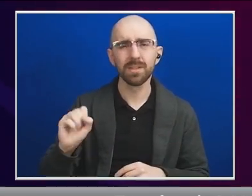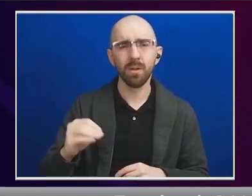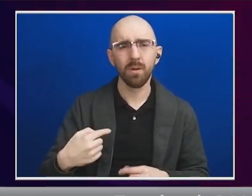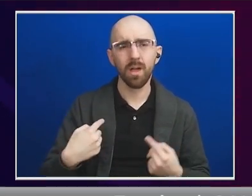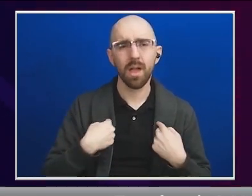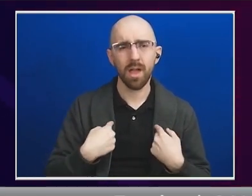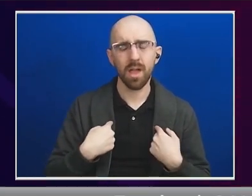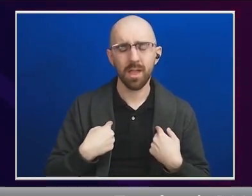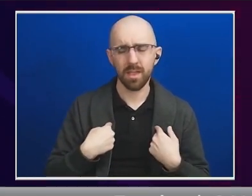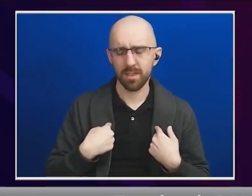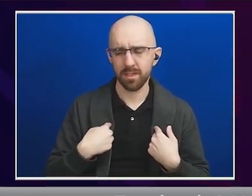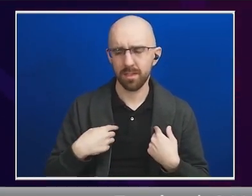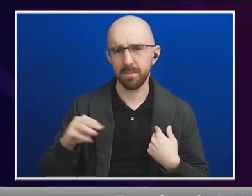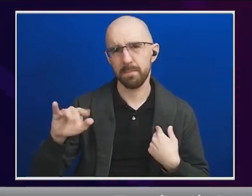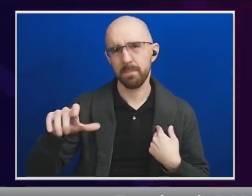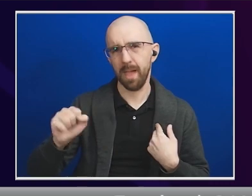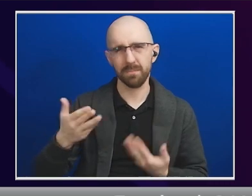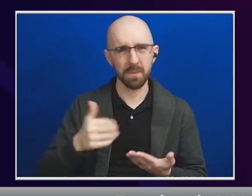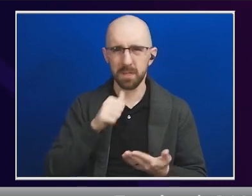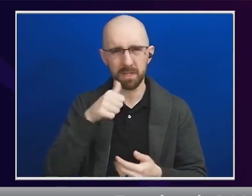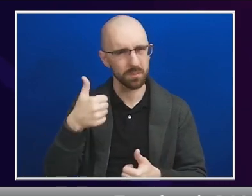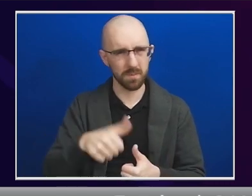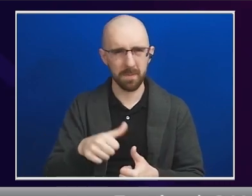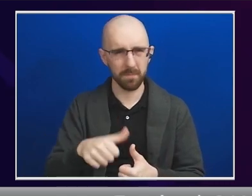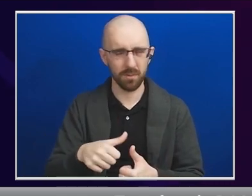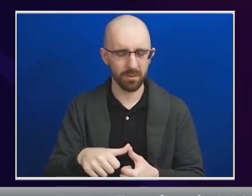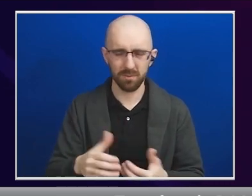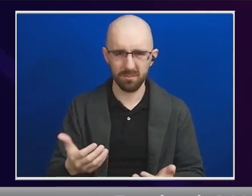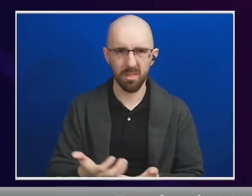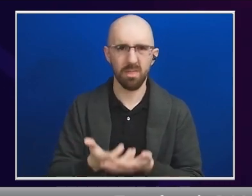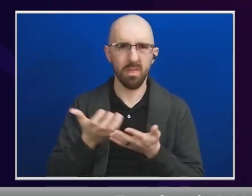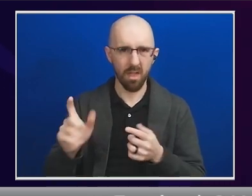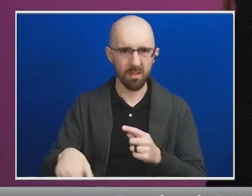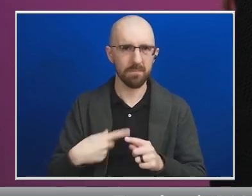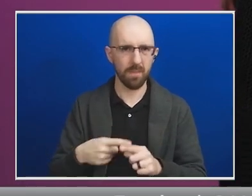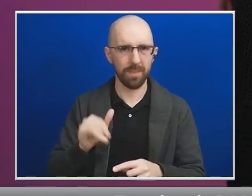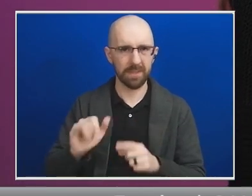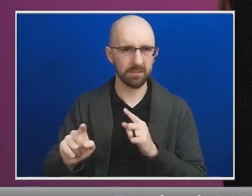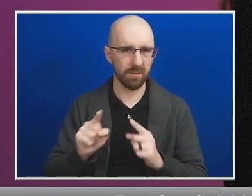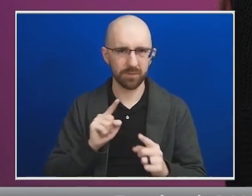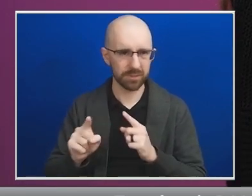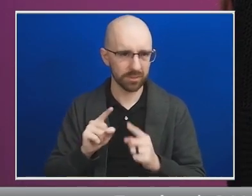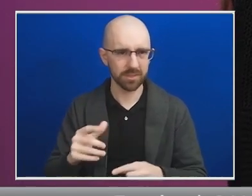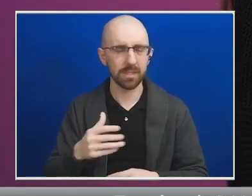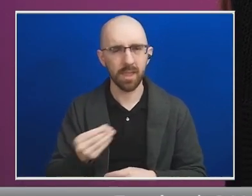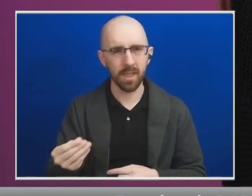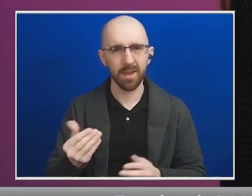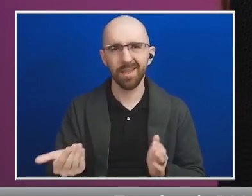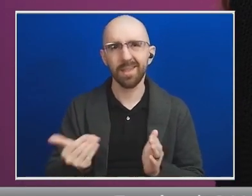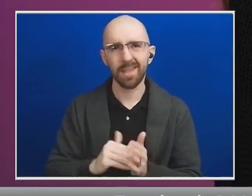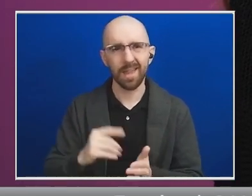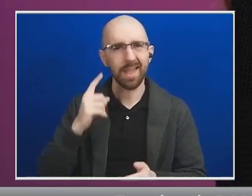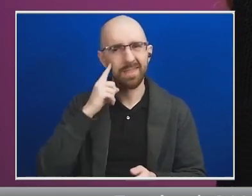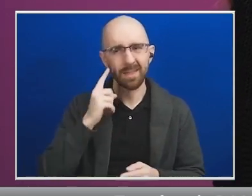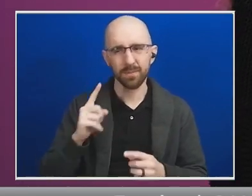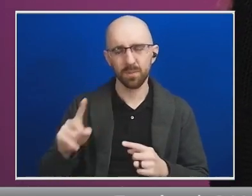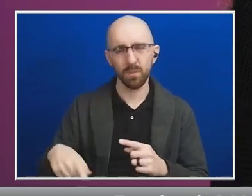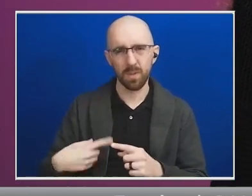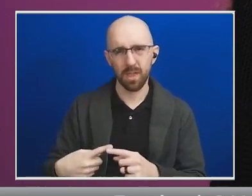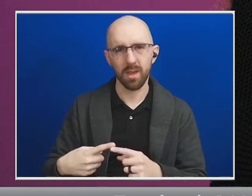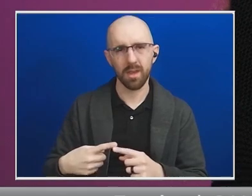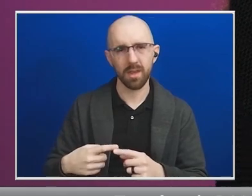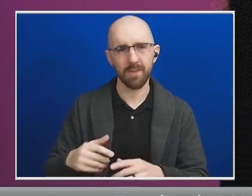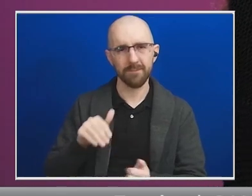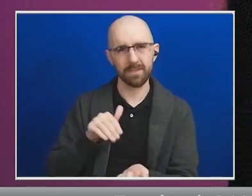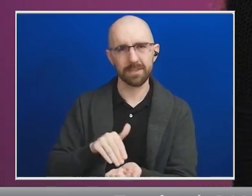Miles probably doesn't remember a lot about these conversations. And again, I think it was when the physicians for the